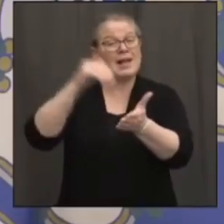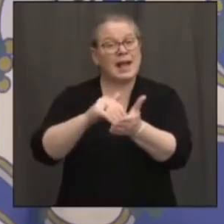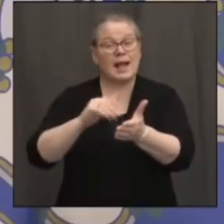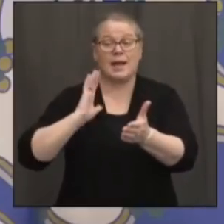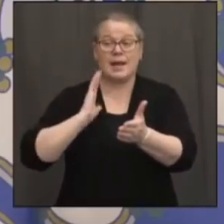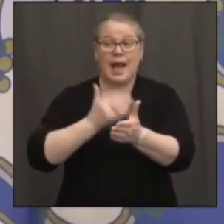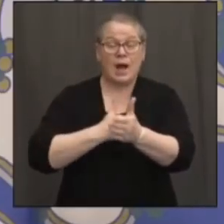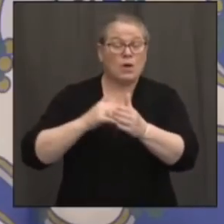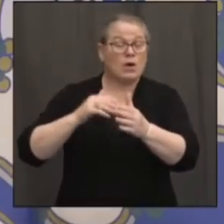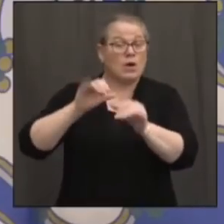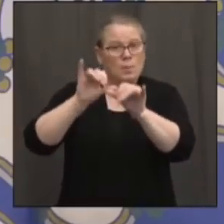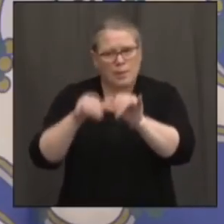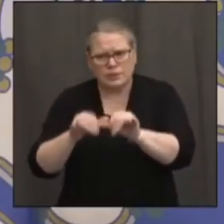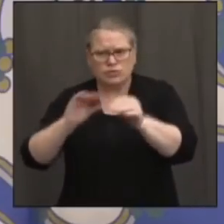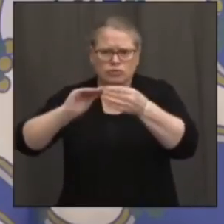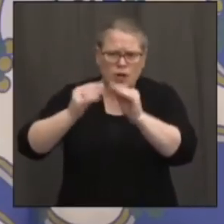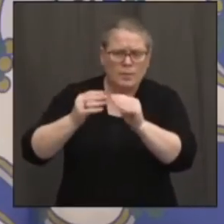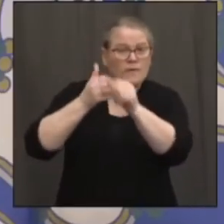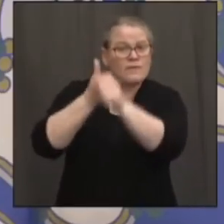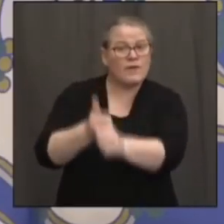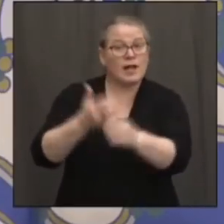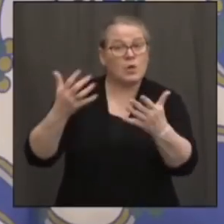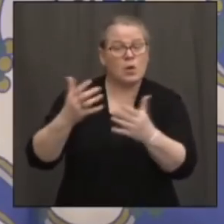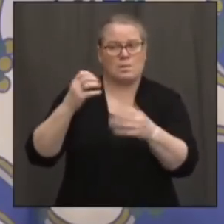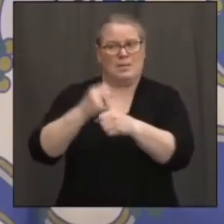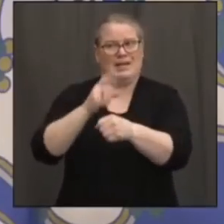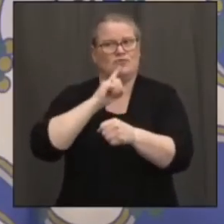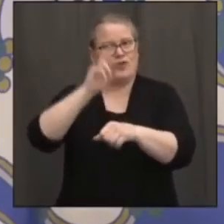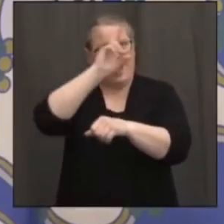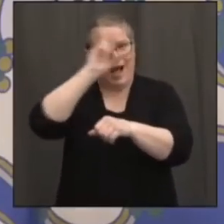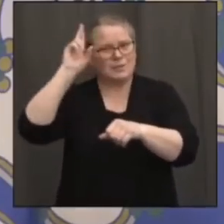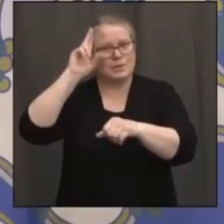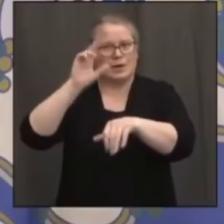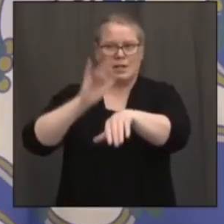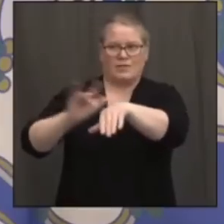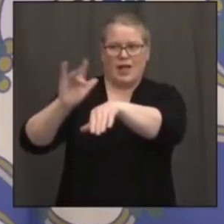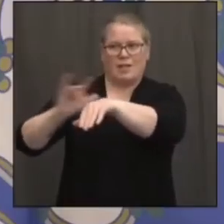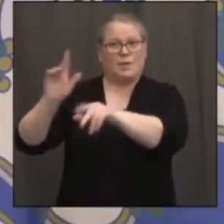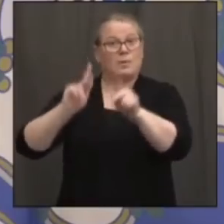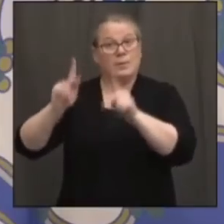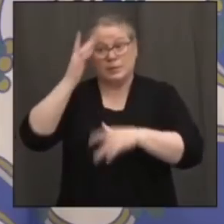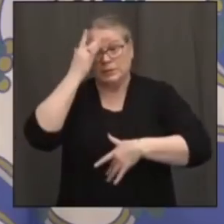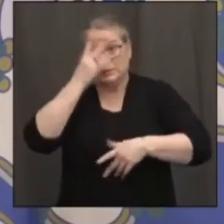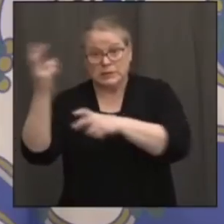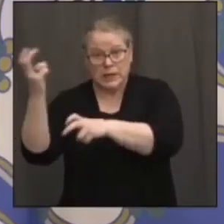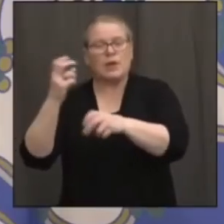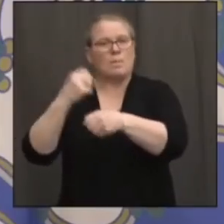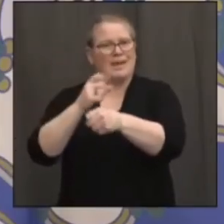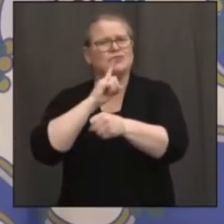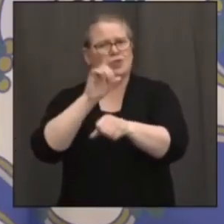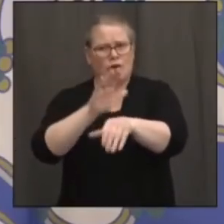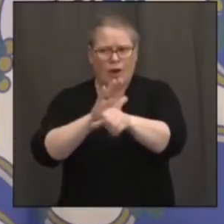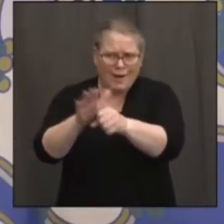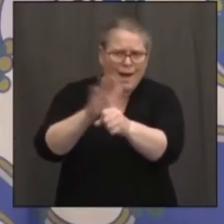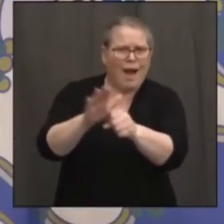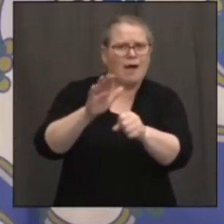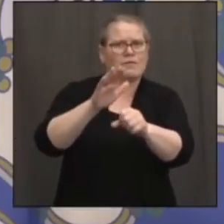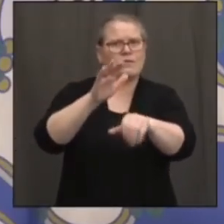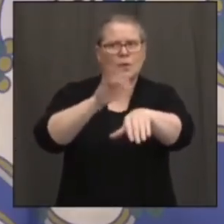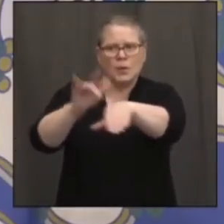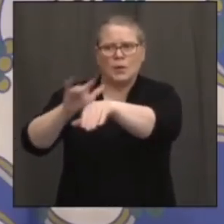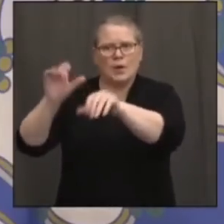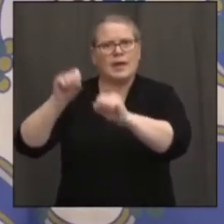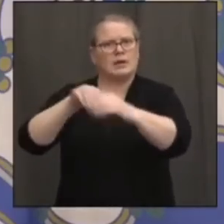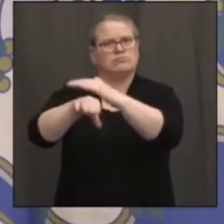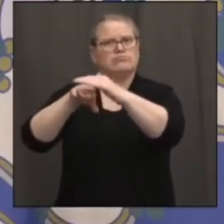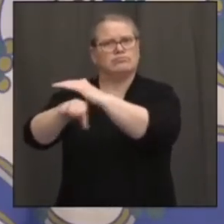make sure we have the ability to take care of people as needed. And 2, looking in terms of other governors in the region. And